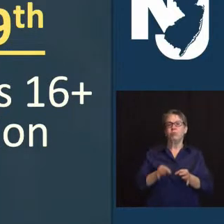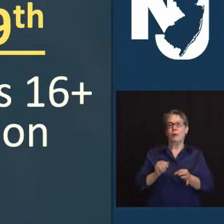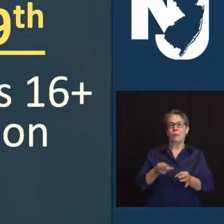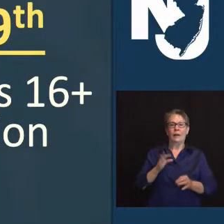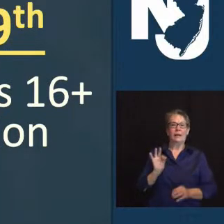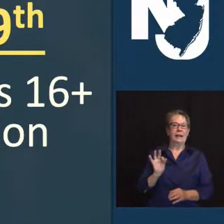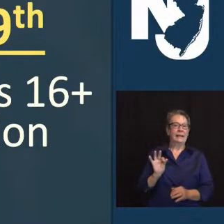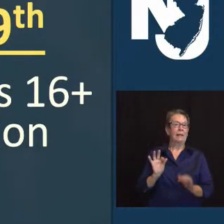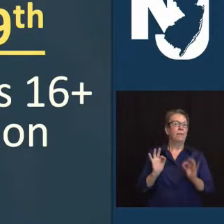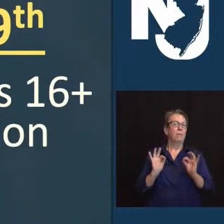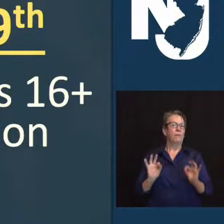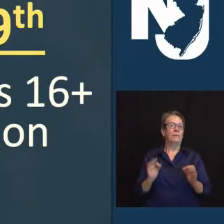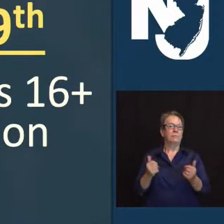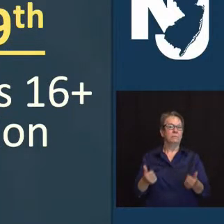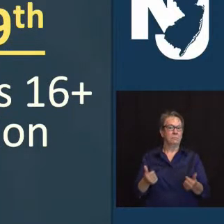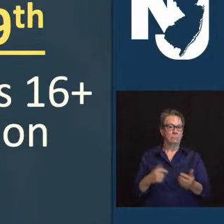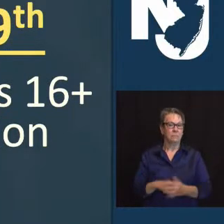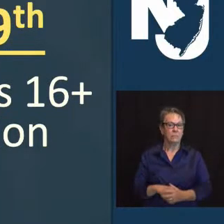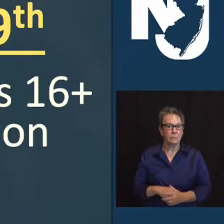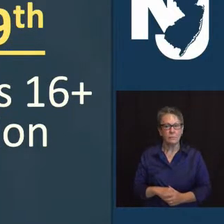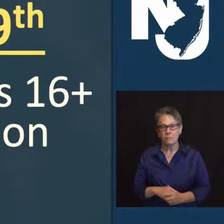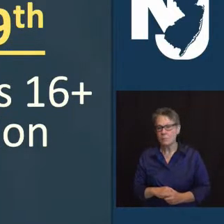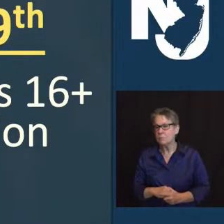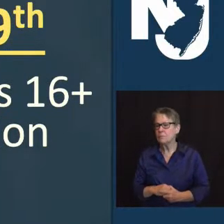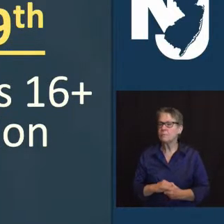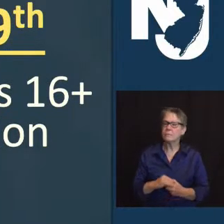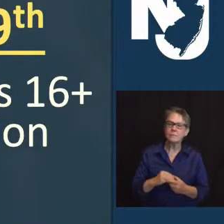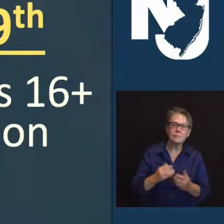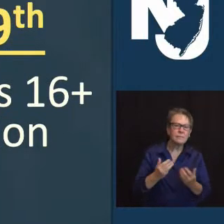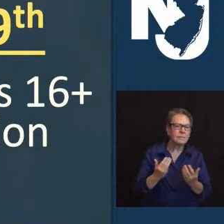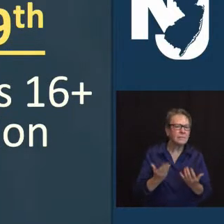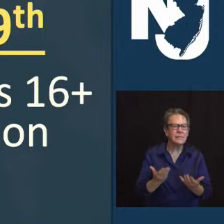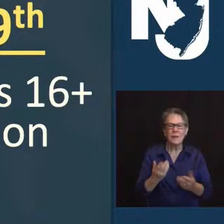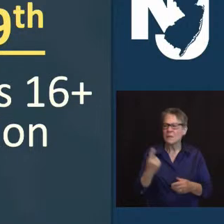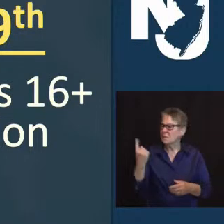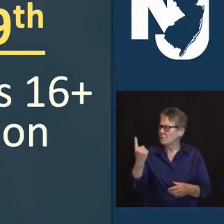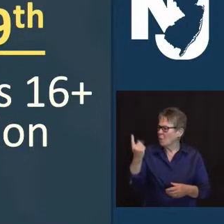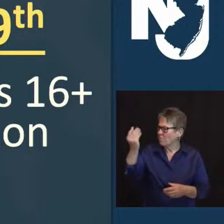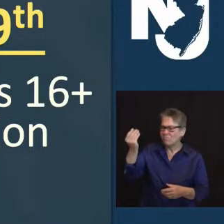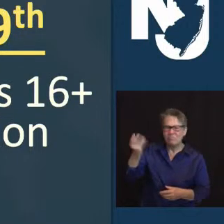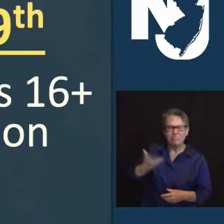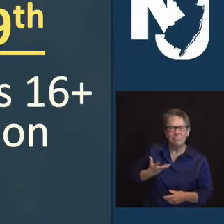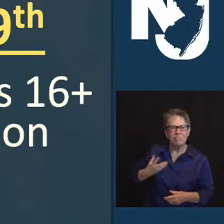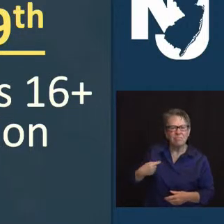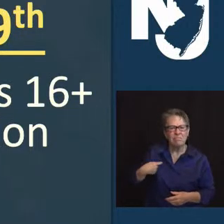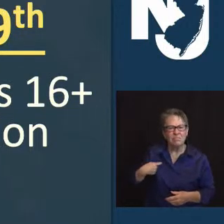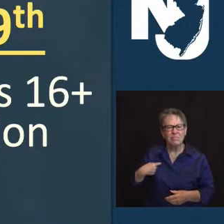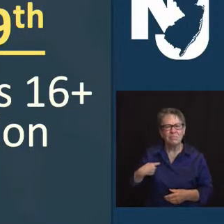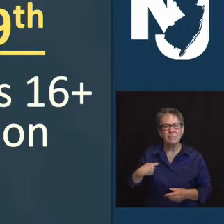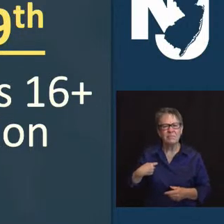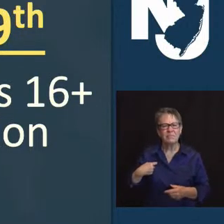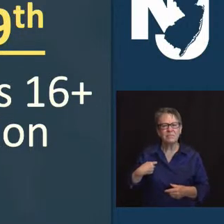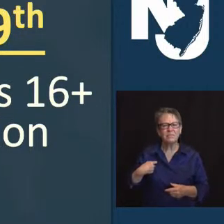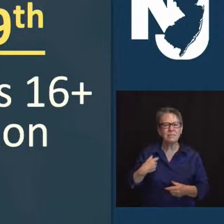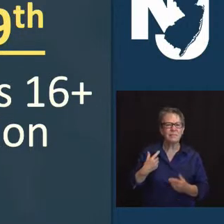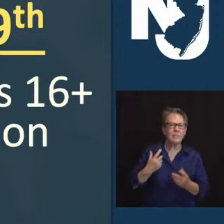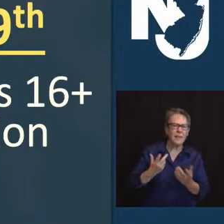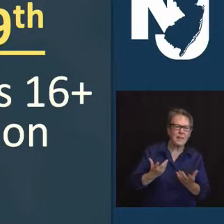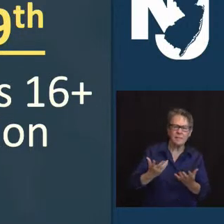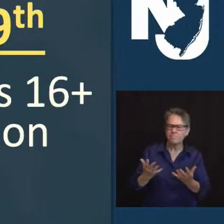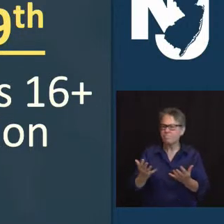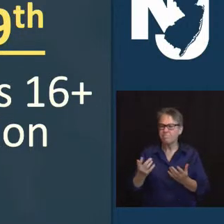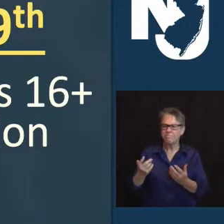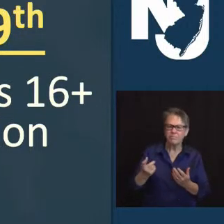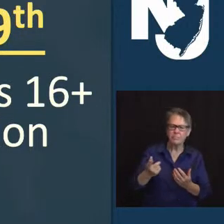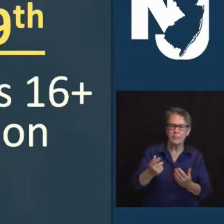someone had given to me when you board the airplane. We're not suggesting that everybody who wants one has got one,